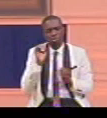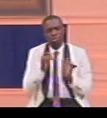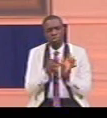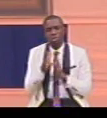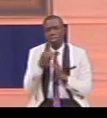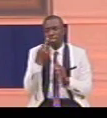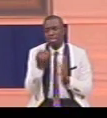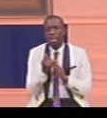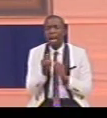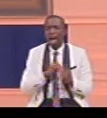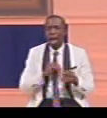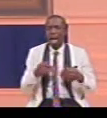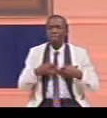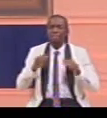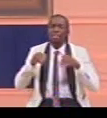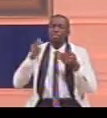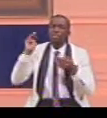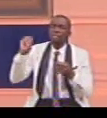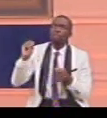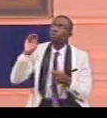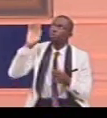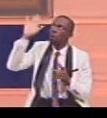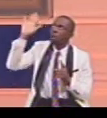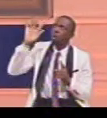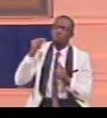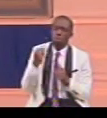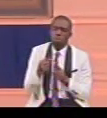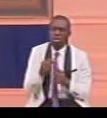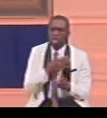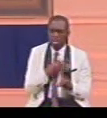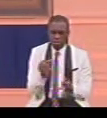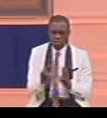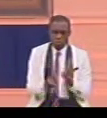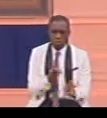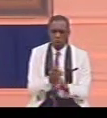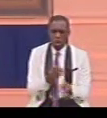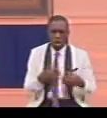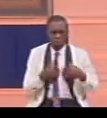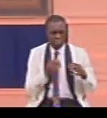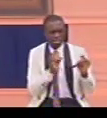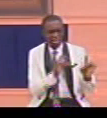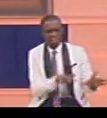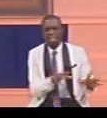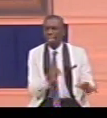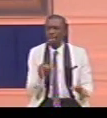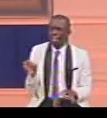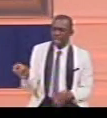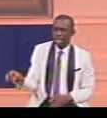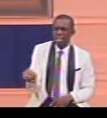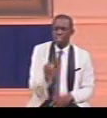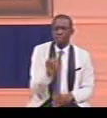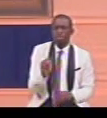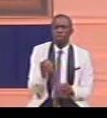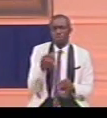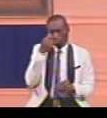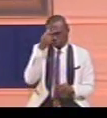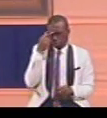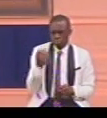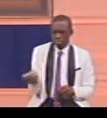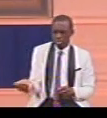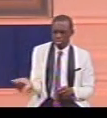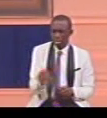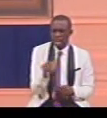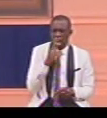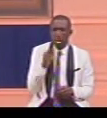given them Thy word and the world has hated them because they are not of the world even